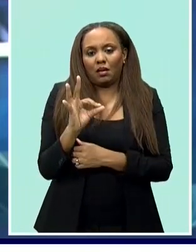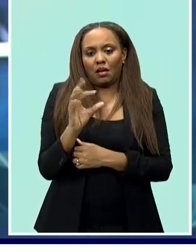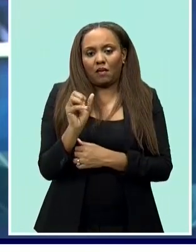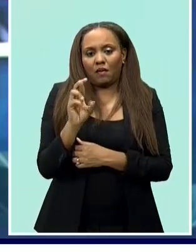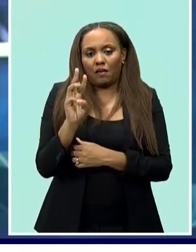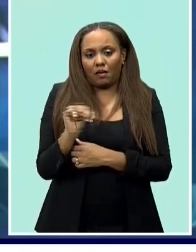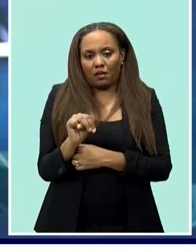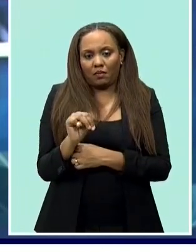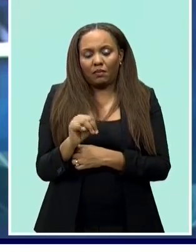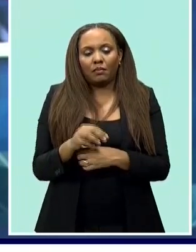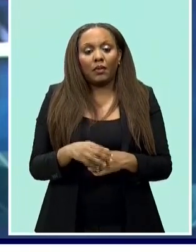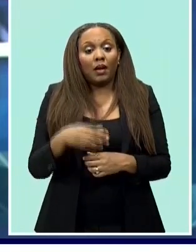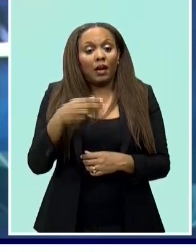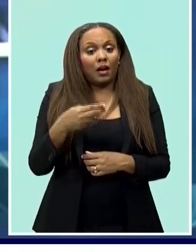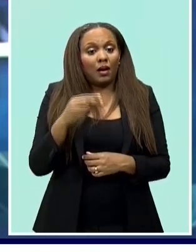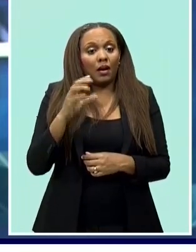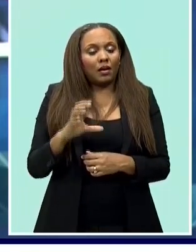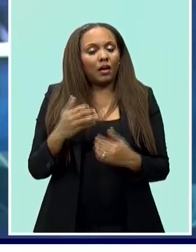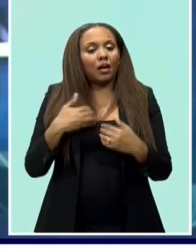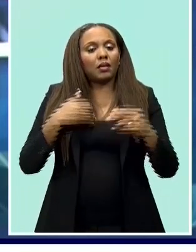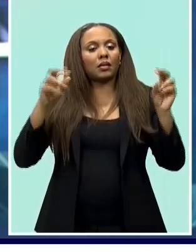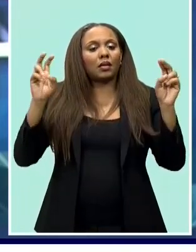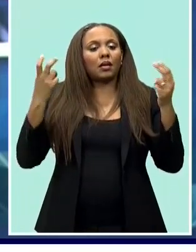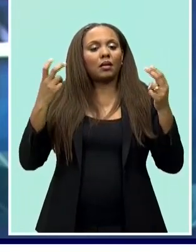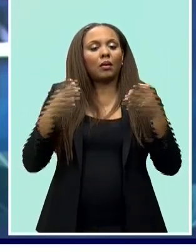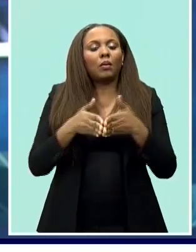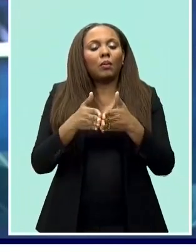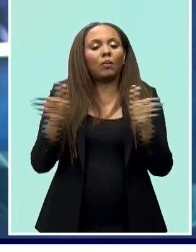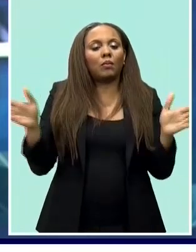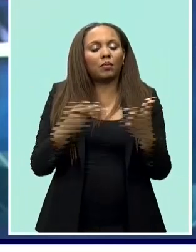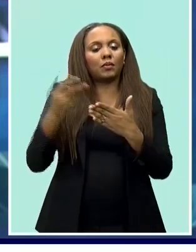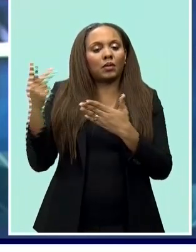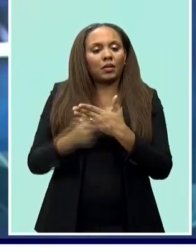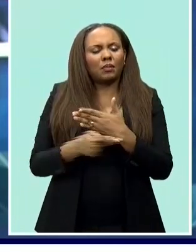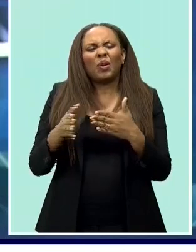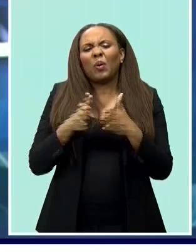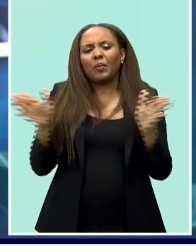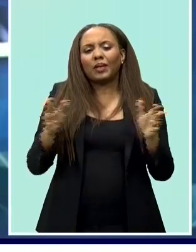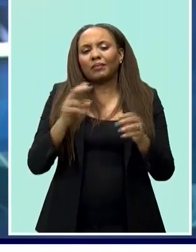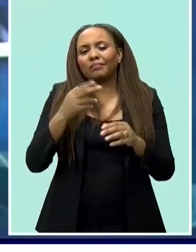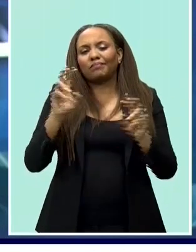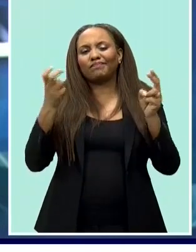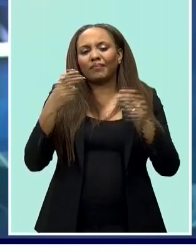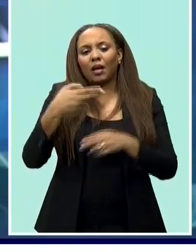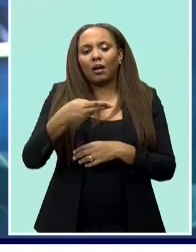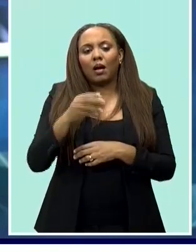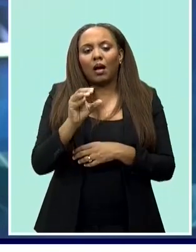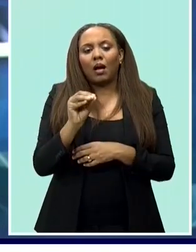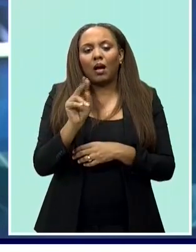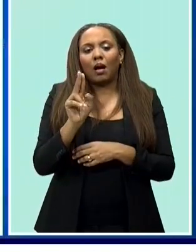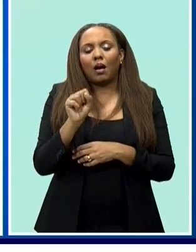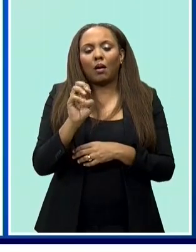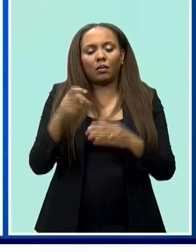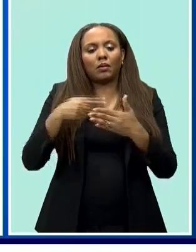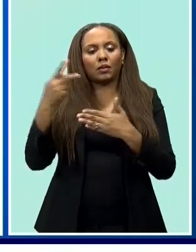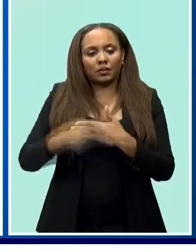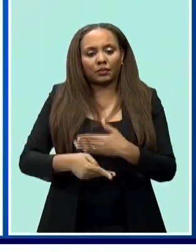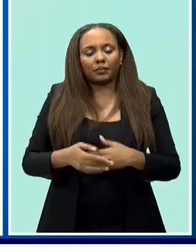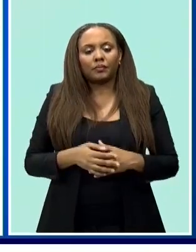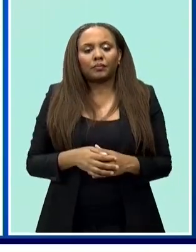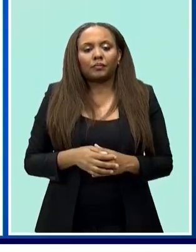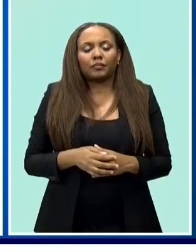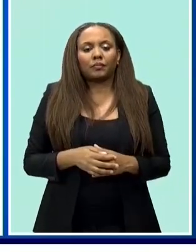One method Harrison College has been utilizing to remain relevant is its open house program. Rianne Phillips reports. Many see sixth form